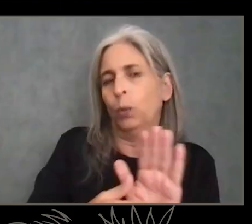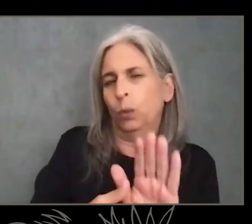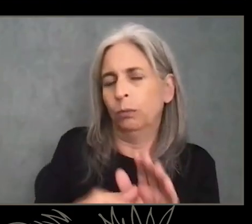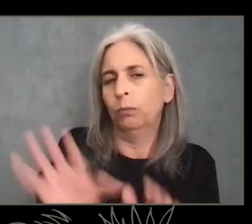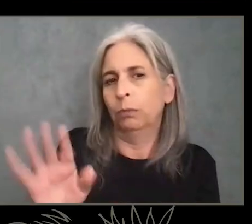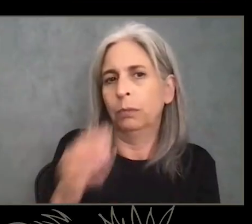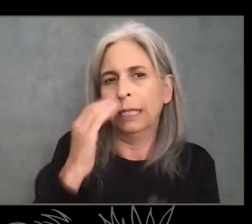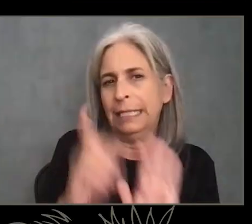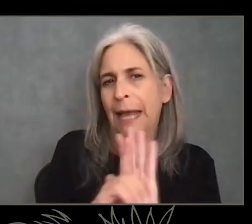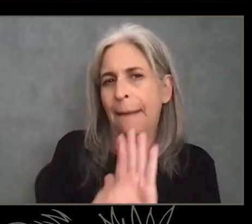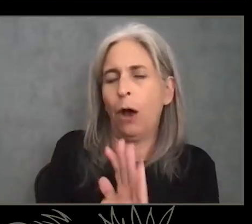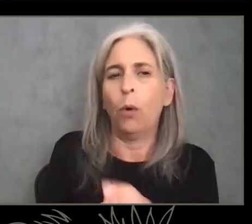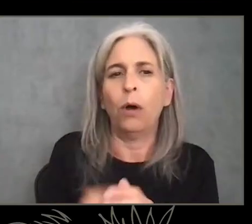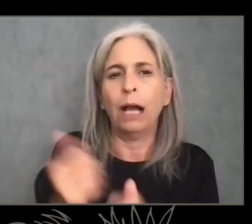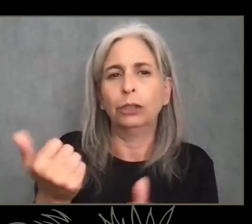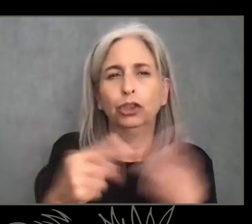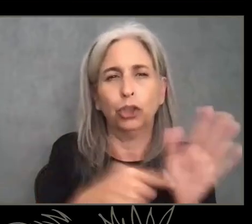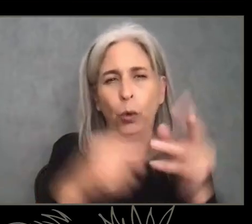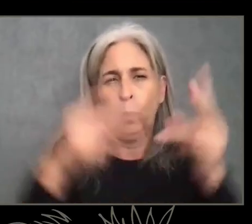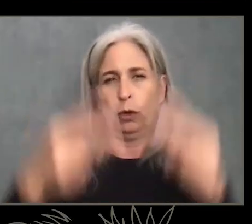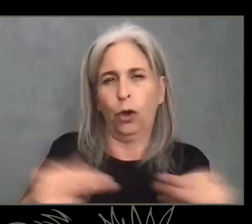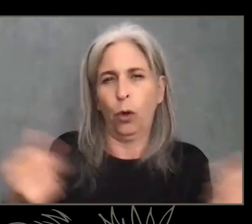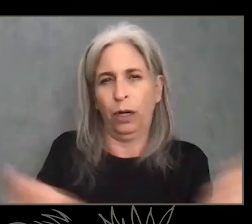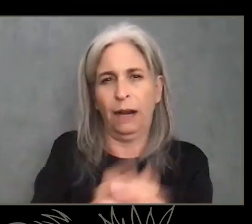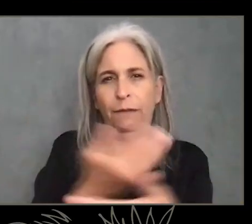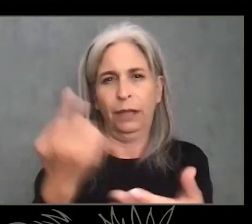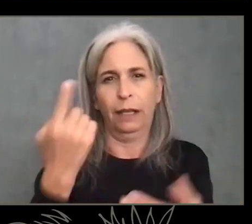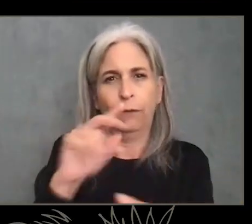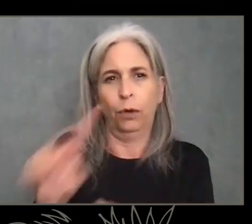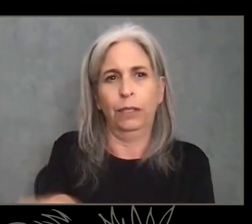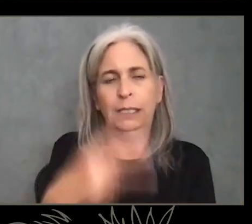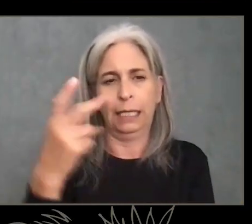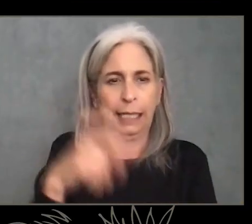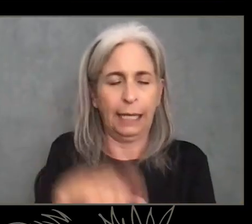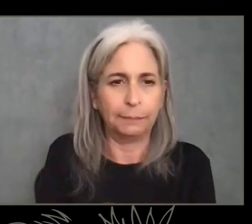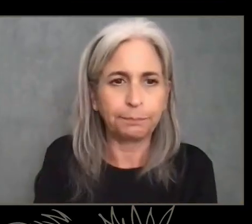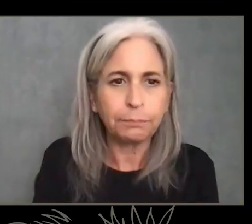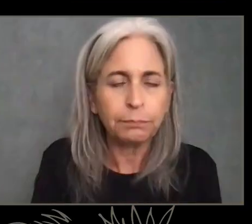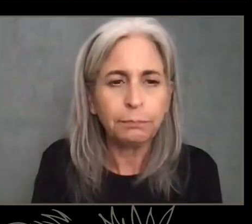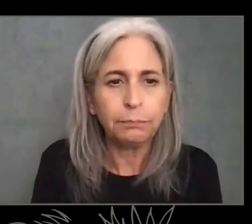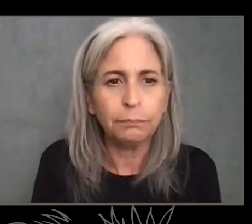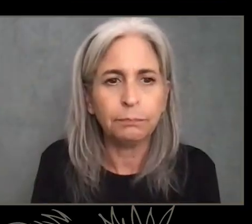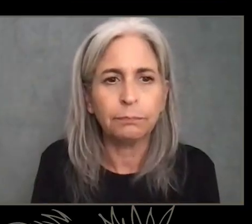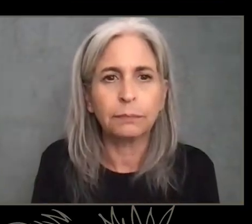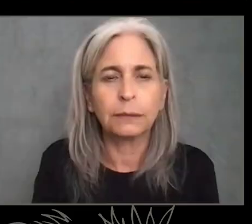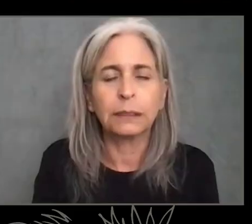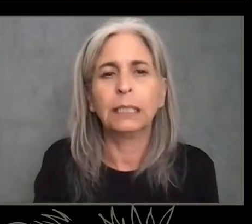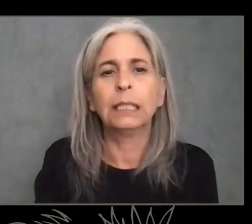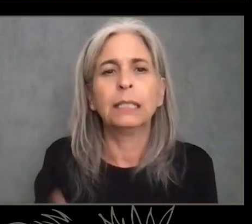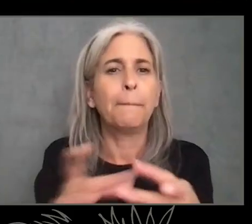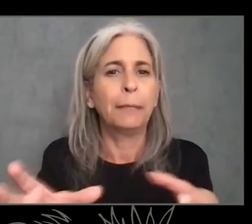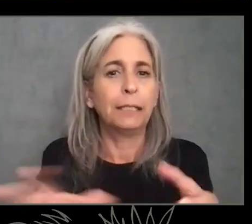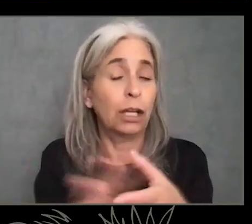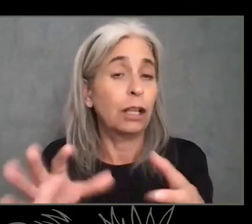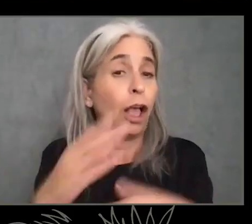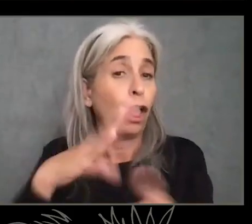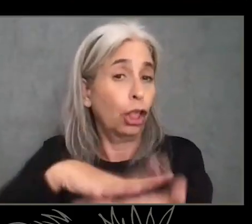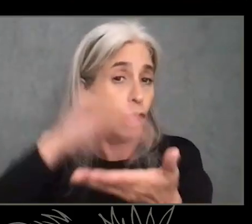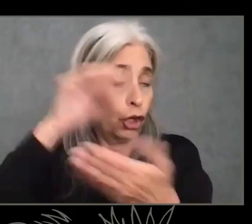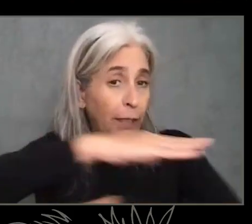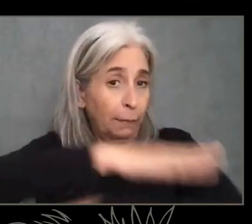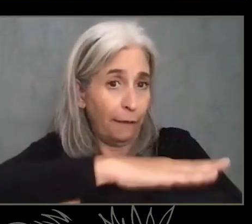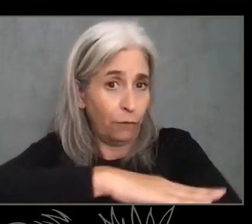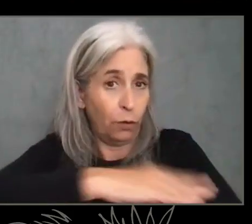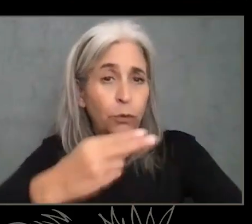course, the code and everything, just for the sake of time. So it's just, as I mentioned, a learning platform, and the user